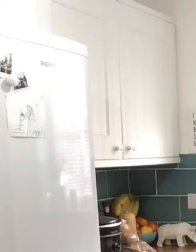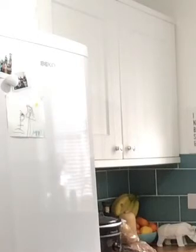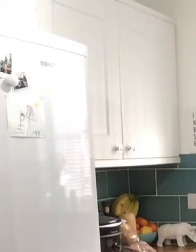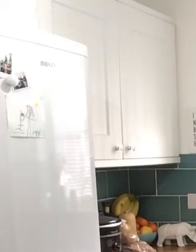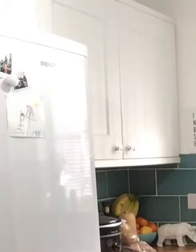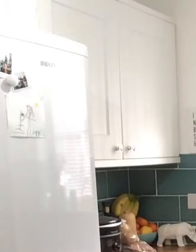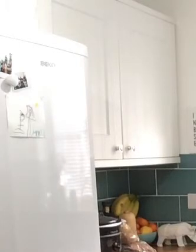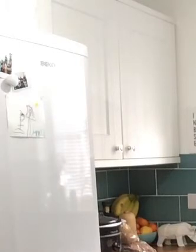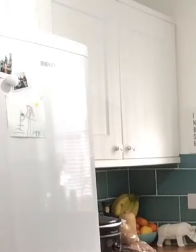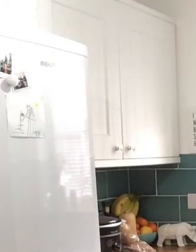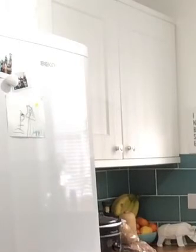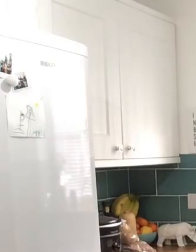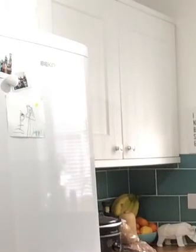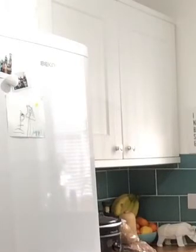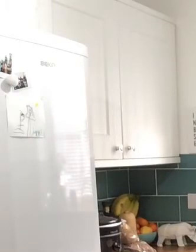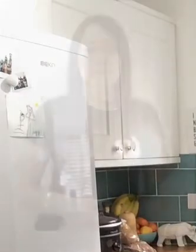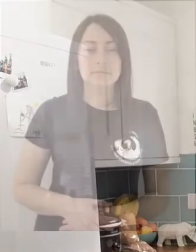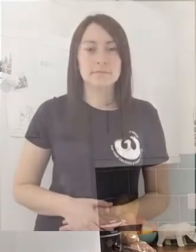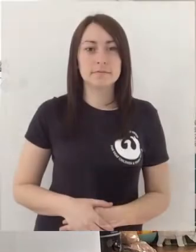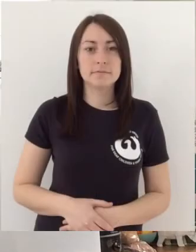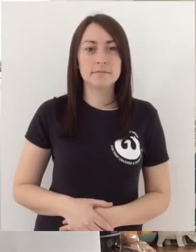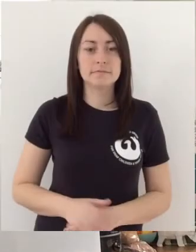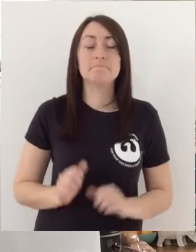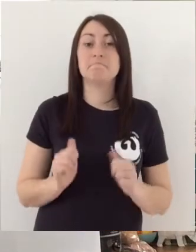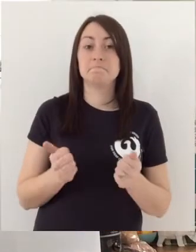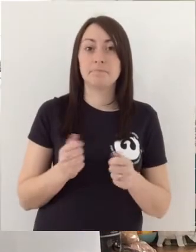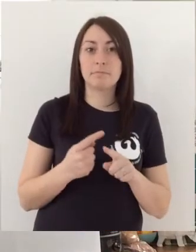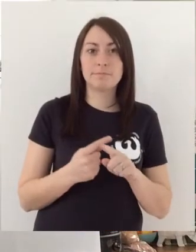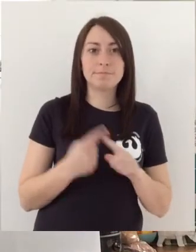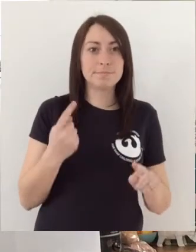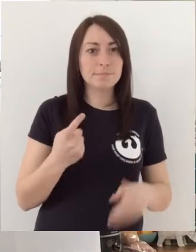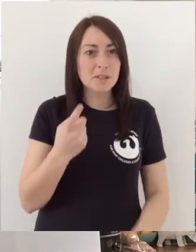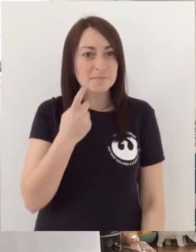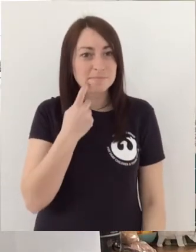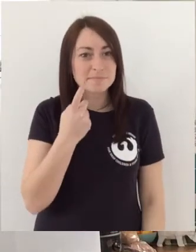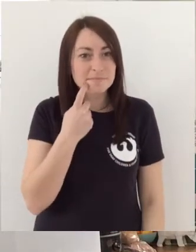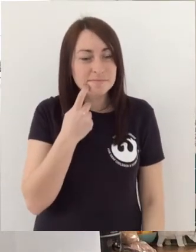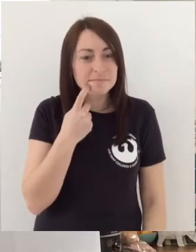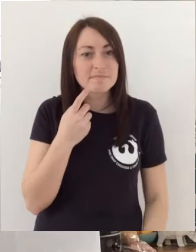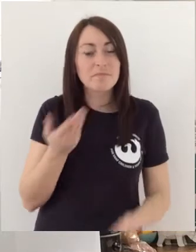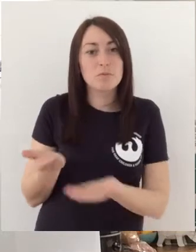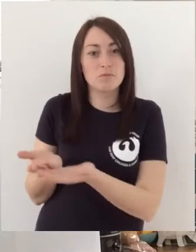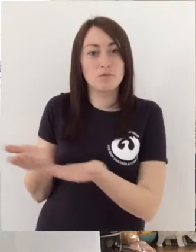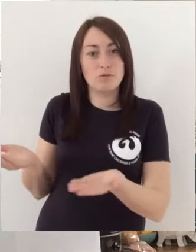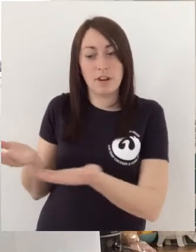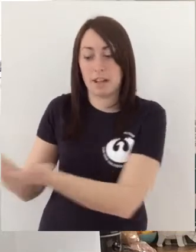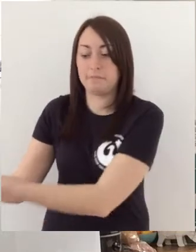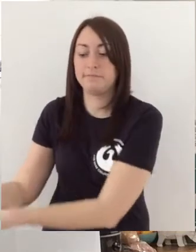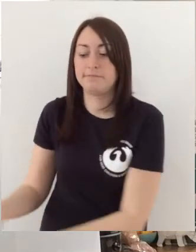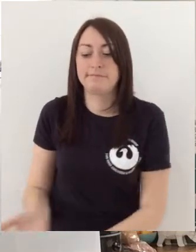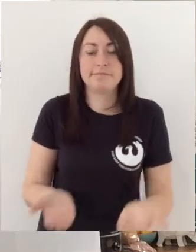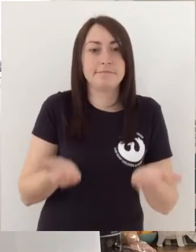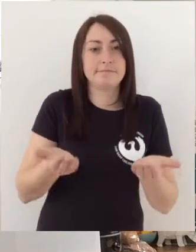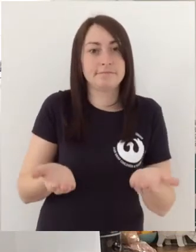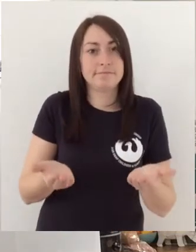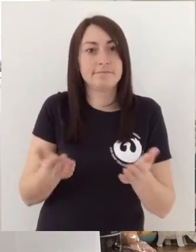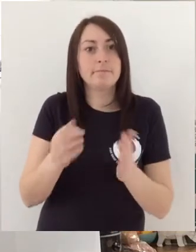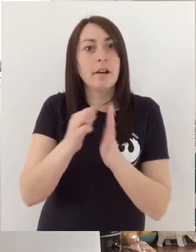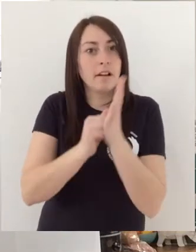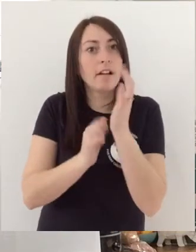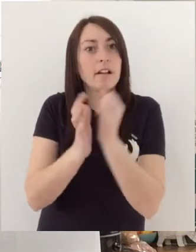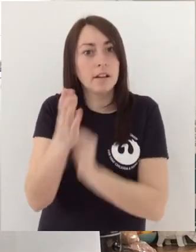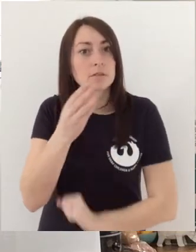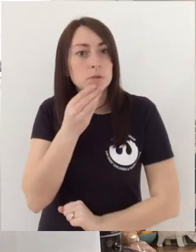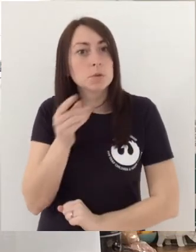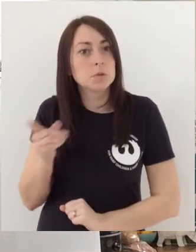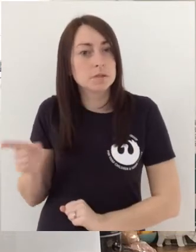Okay, how quick and easy was that? So what we're going to do now is bring our heated